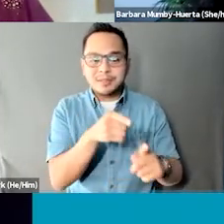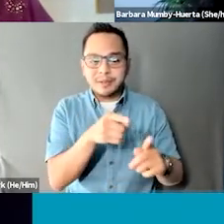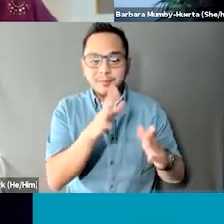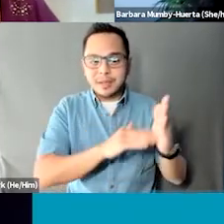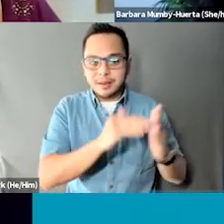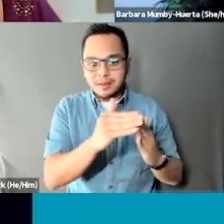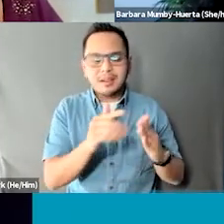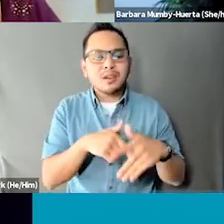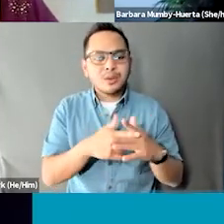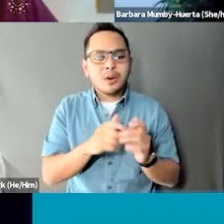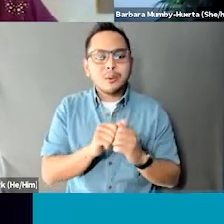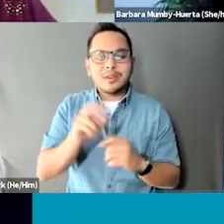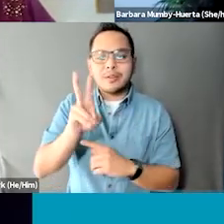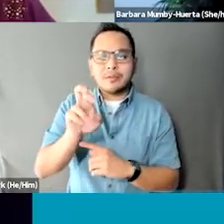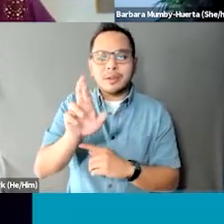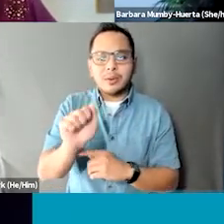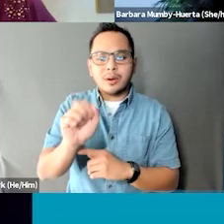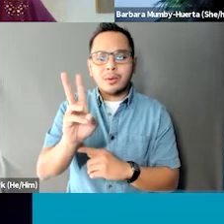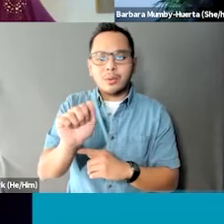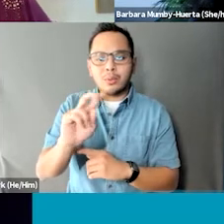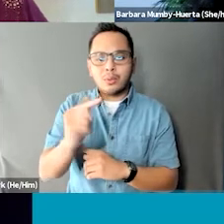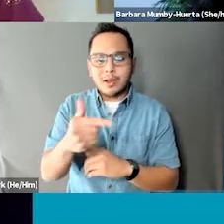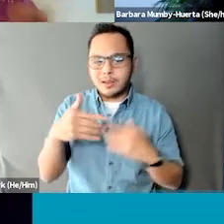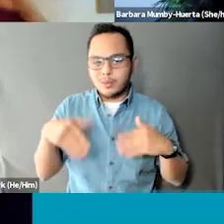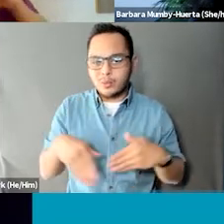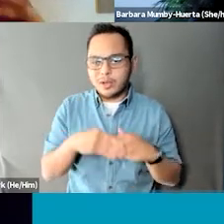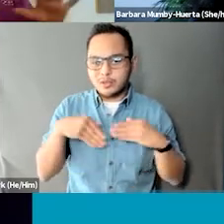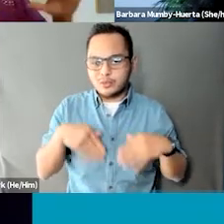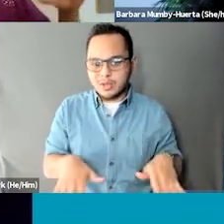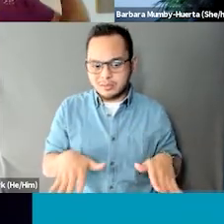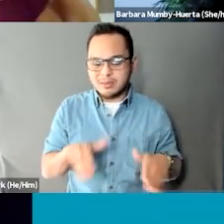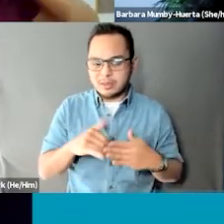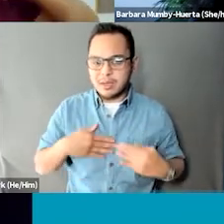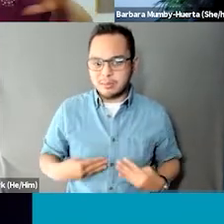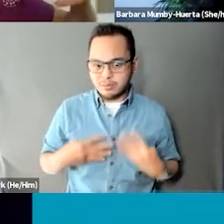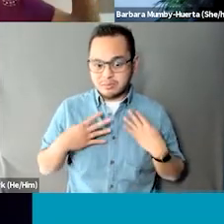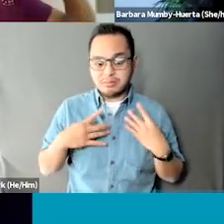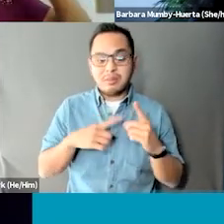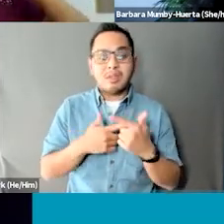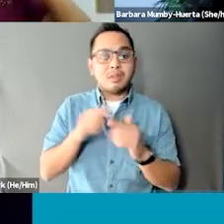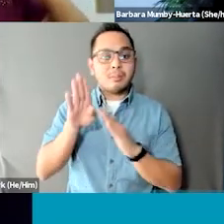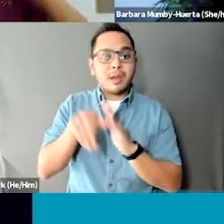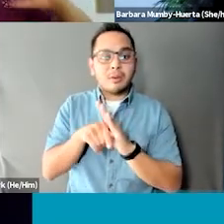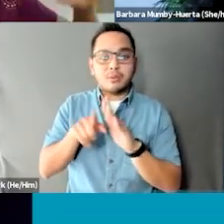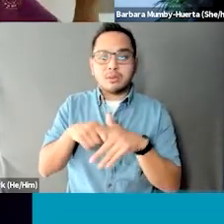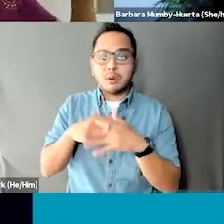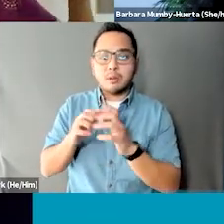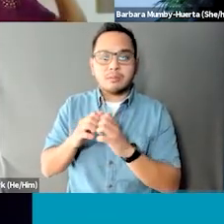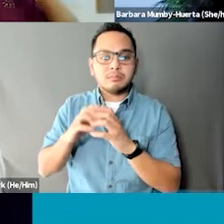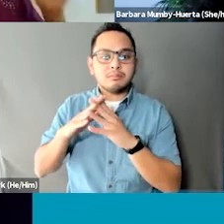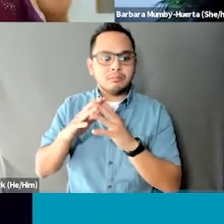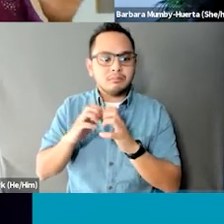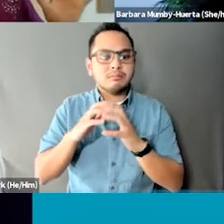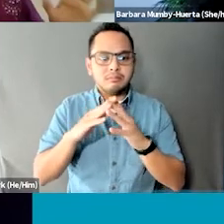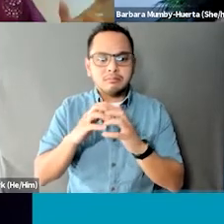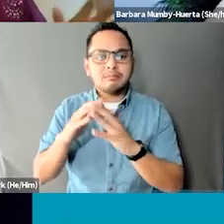started with a Vera Wang wedding dress. That was my inspiration. And then the background starts to fill itself in if I just allow it. I don't